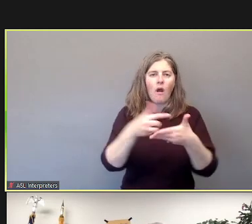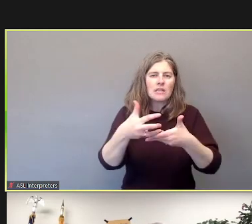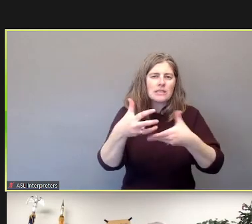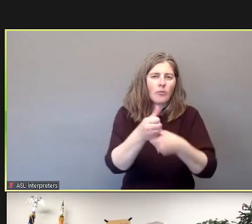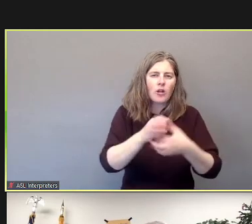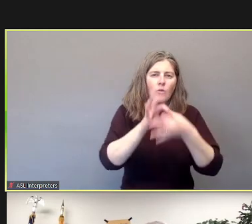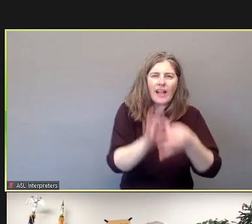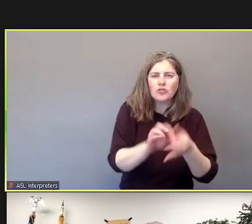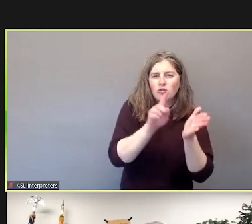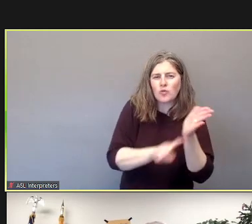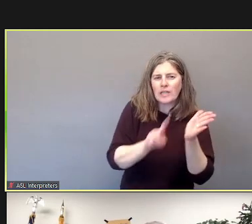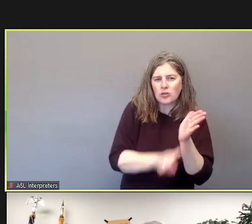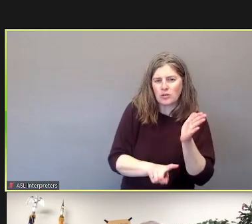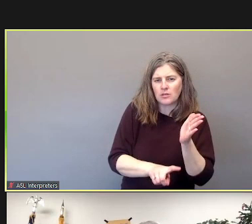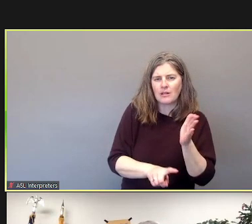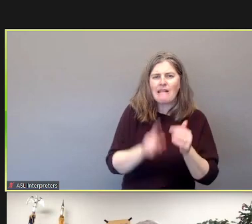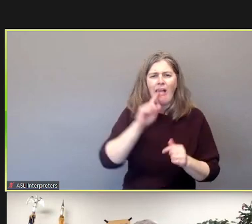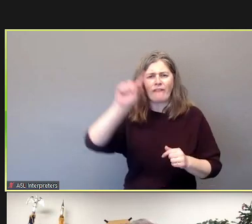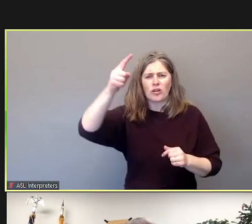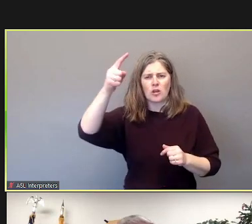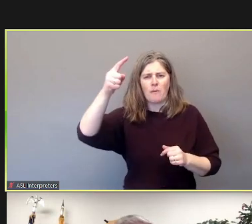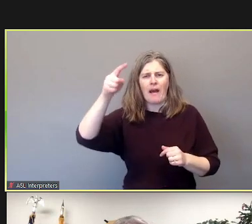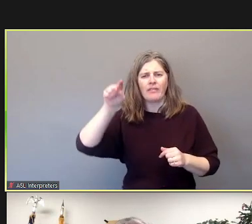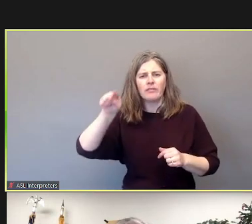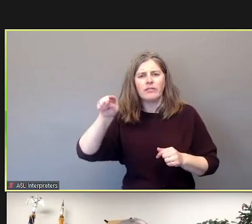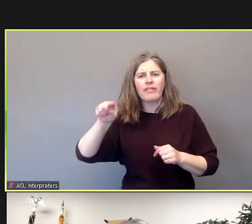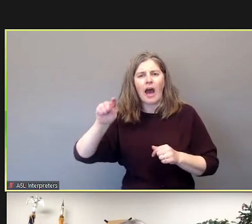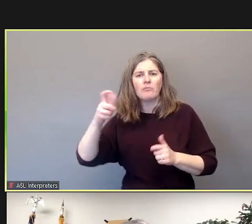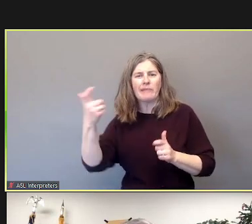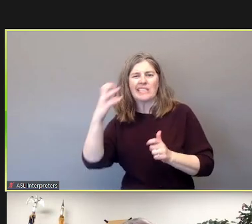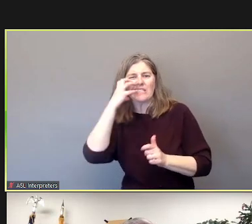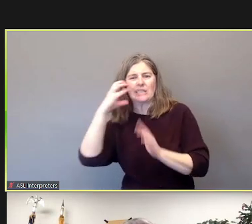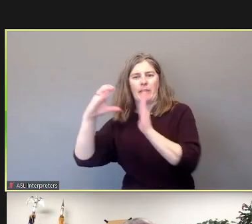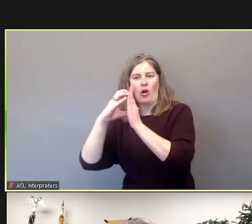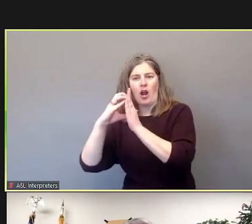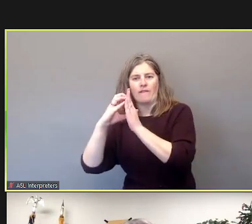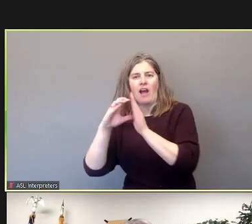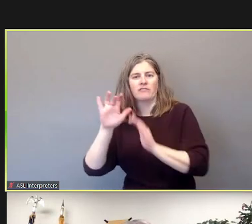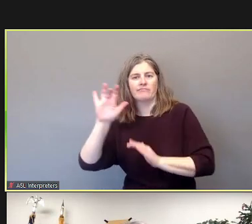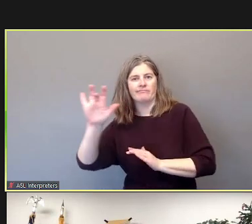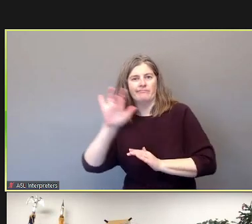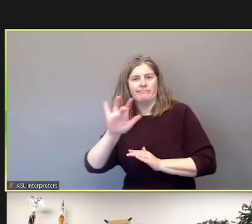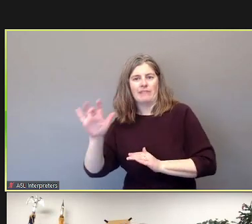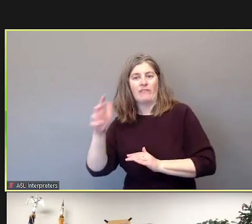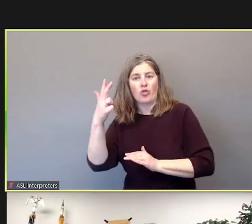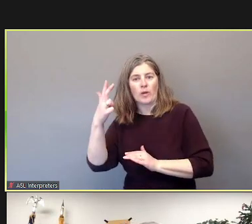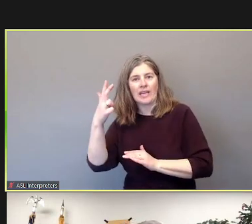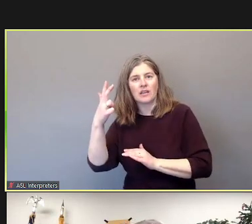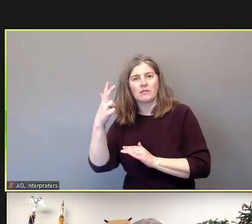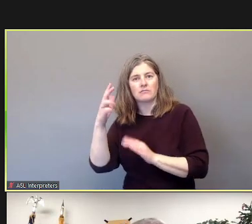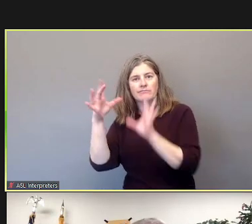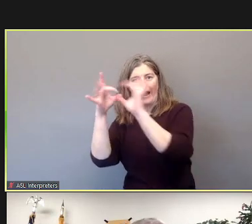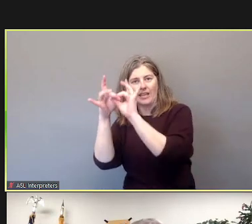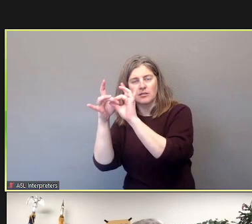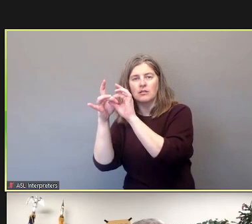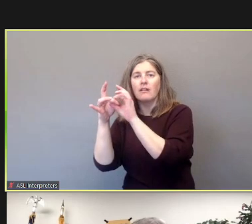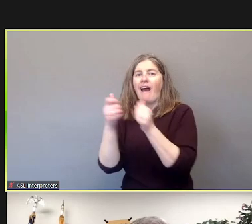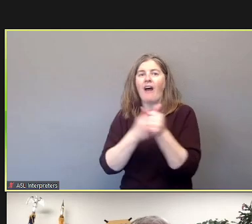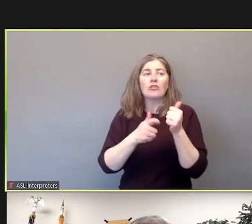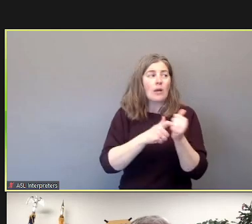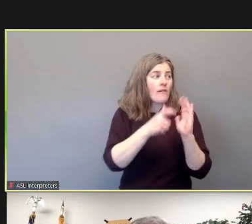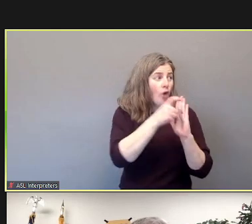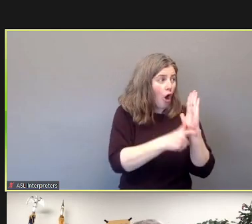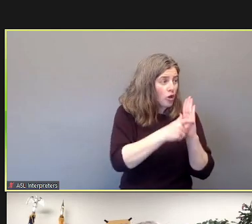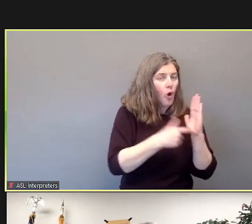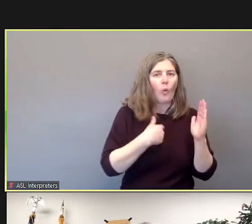research, not the first one, but the 3 in that second paragraph will take you to a whole bunch of research summaries. Every time we get an article about masks, we